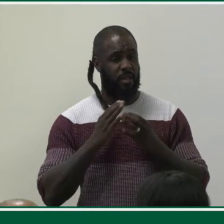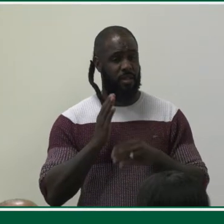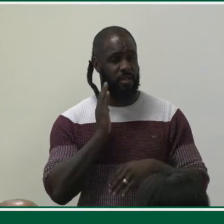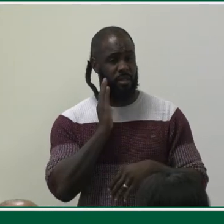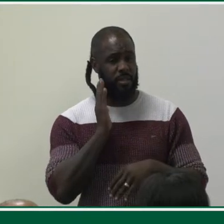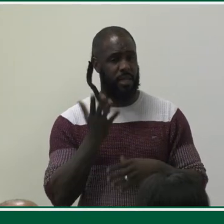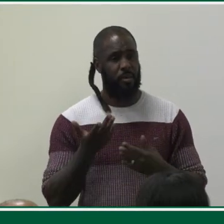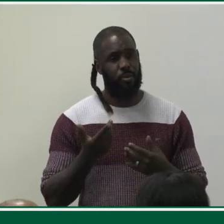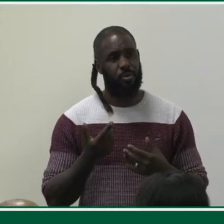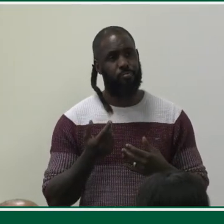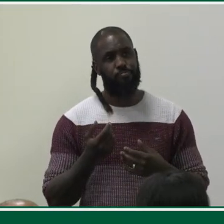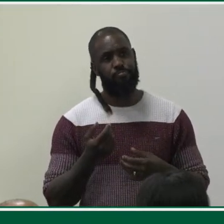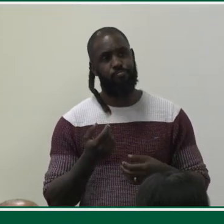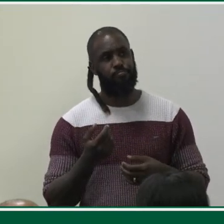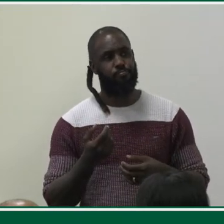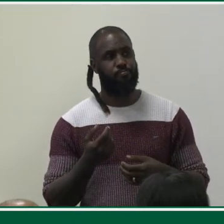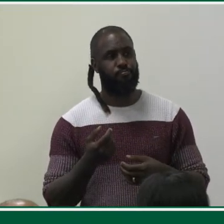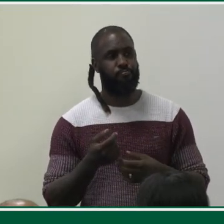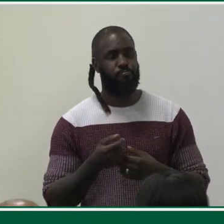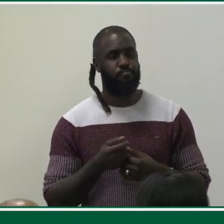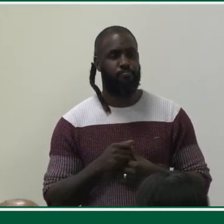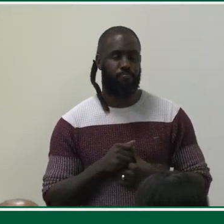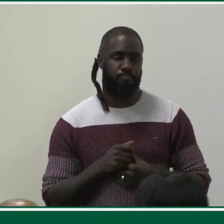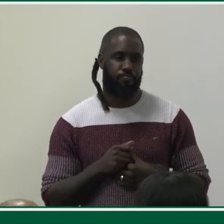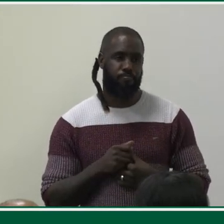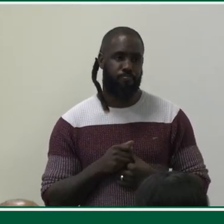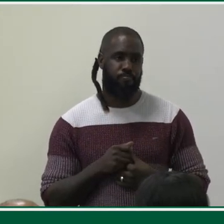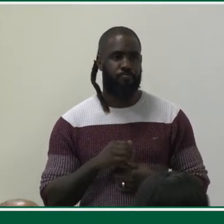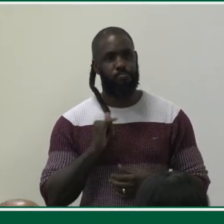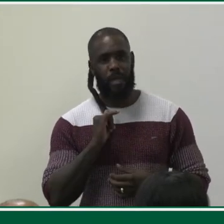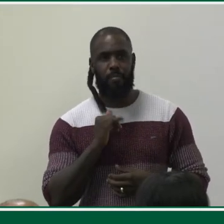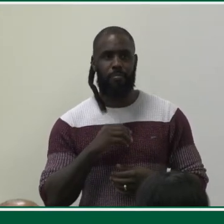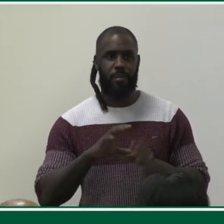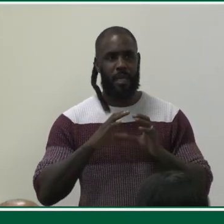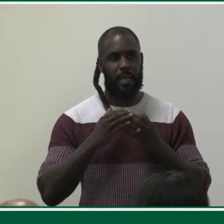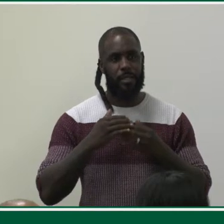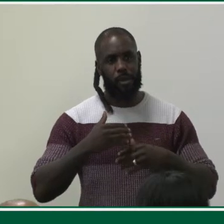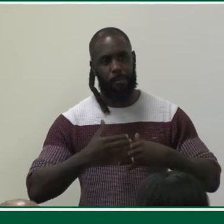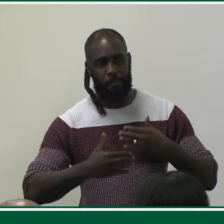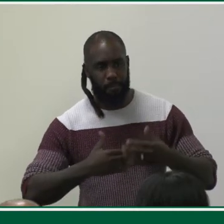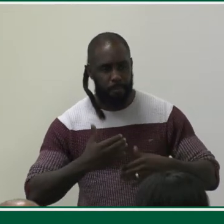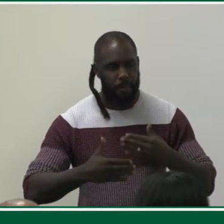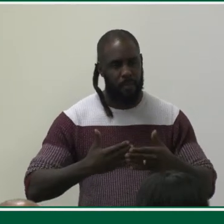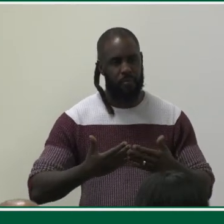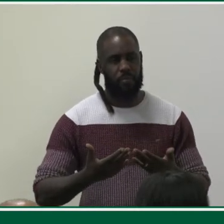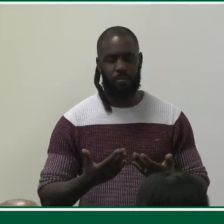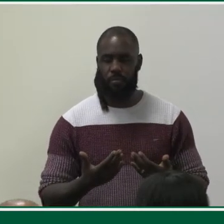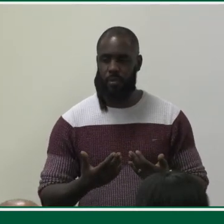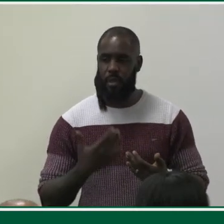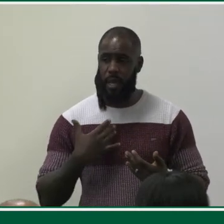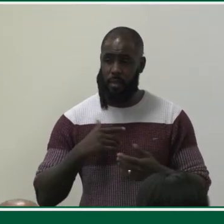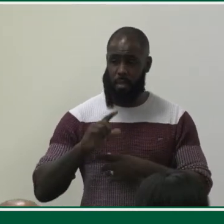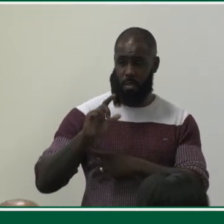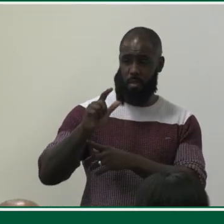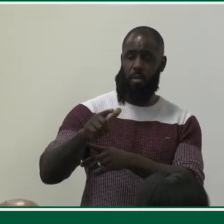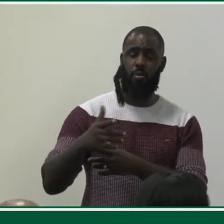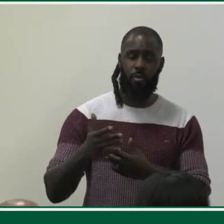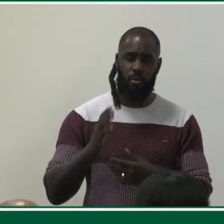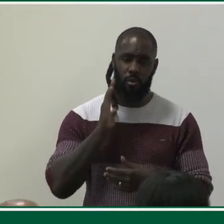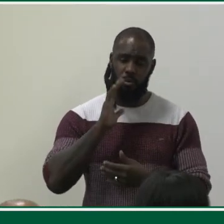ensure that the classes are productive, and then that will ensure that eventually they